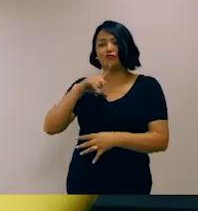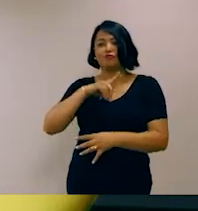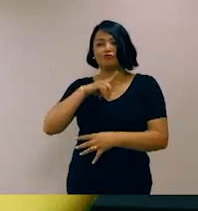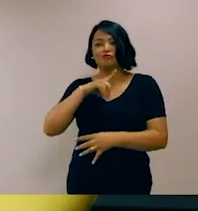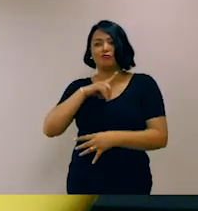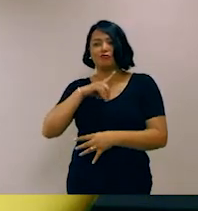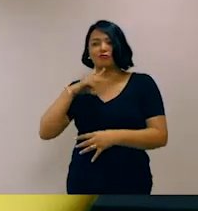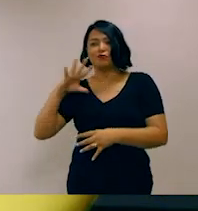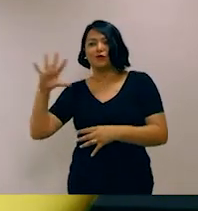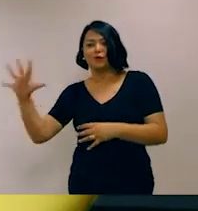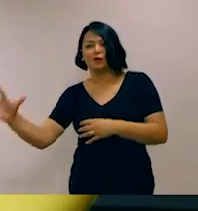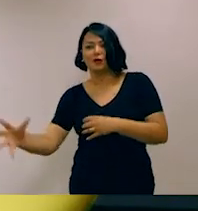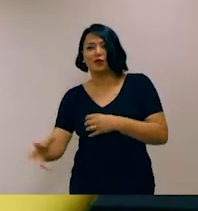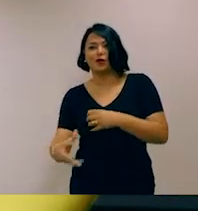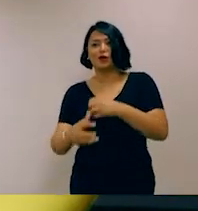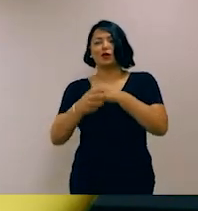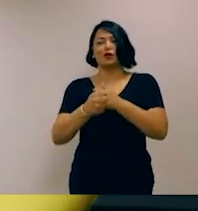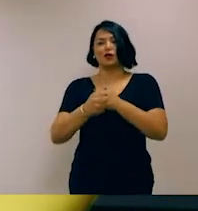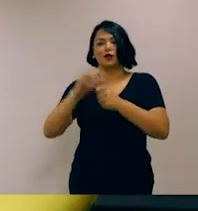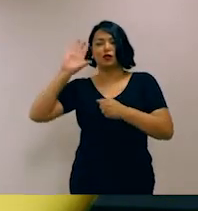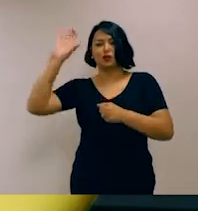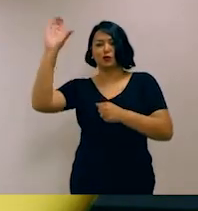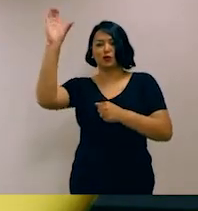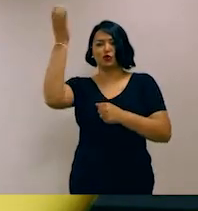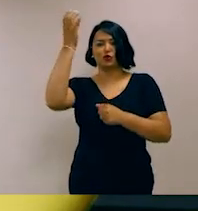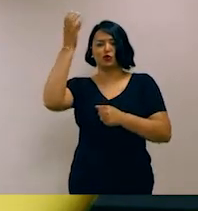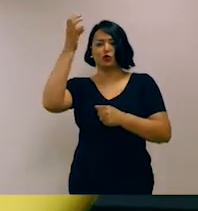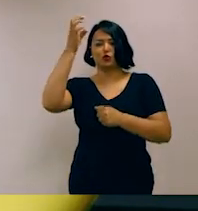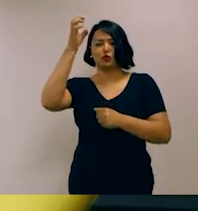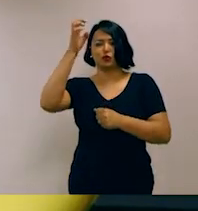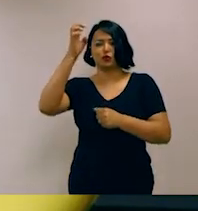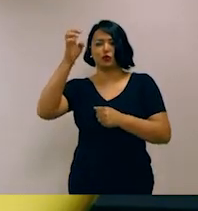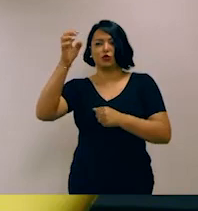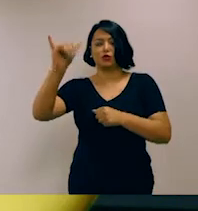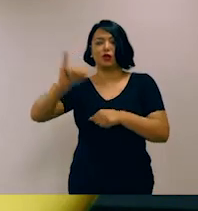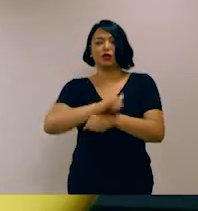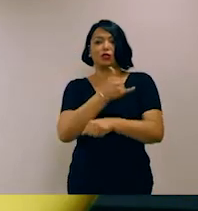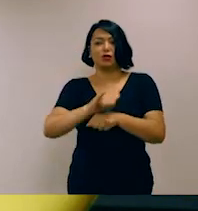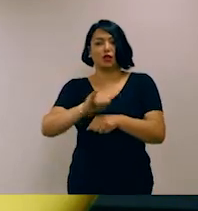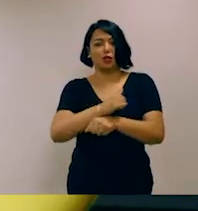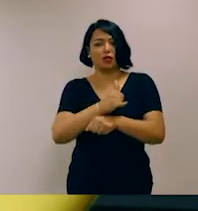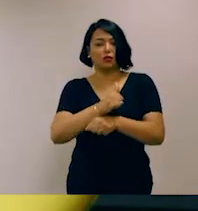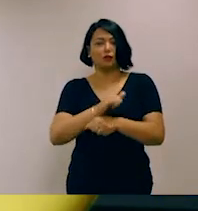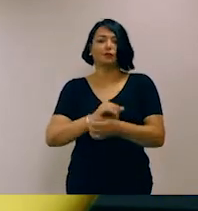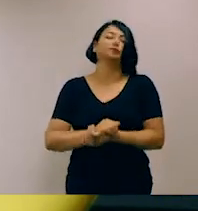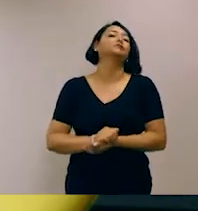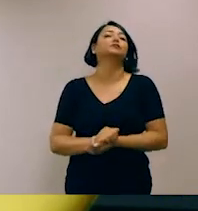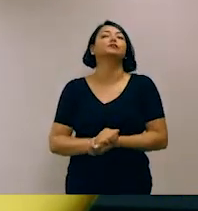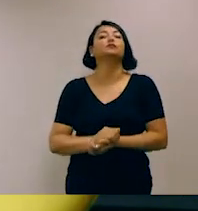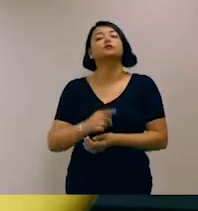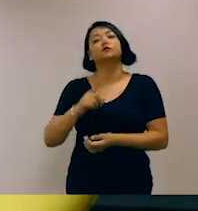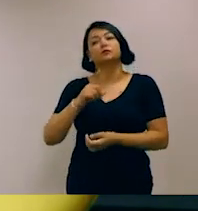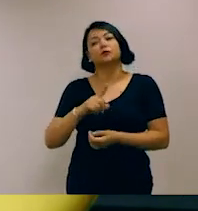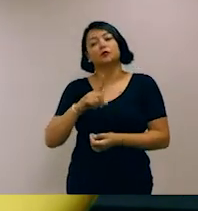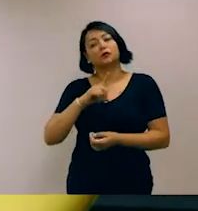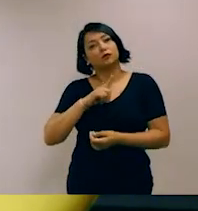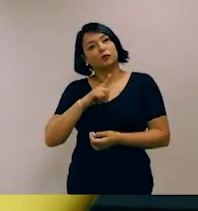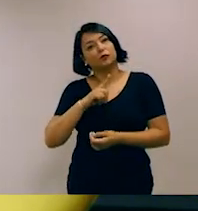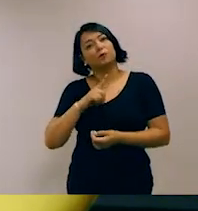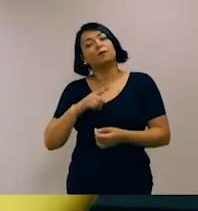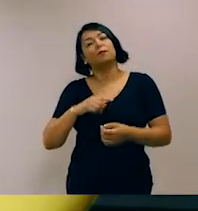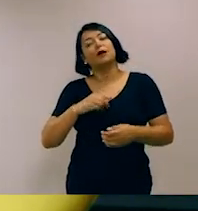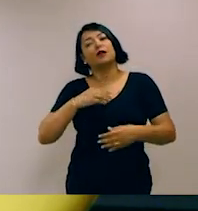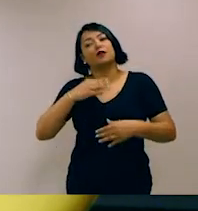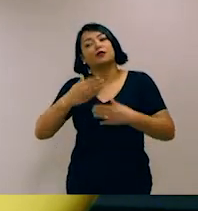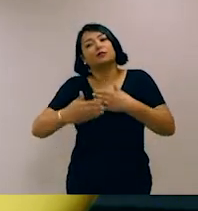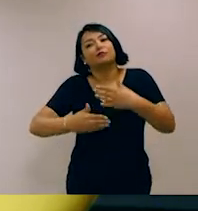is going to support the decision-making process. And so this is the greatest motivation that we have